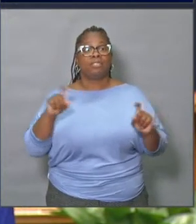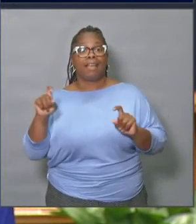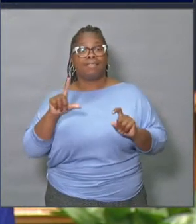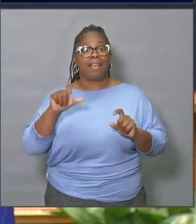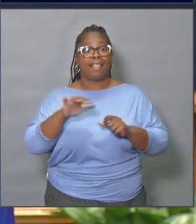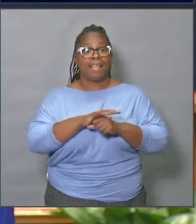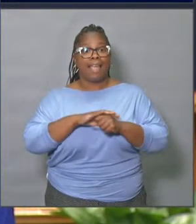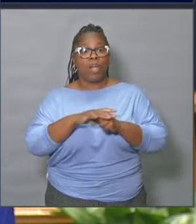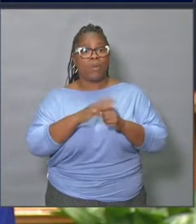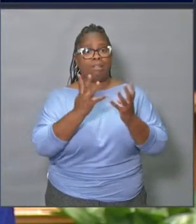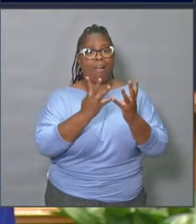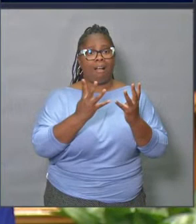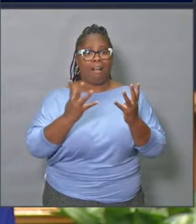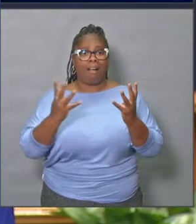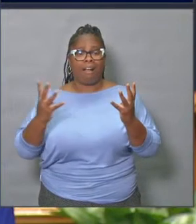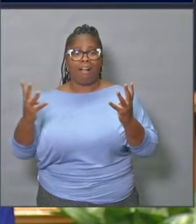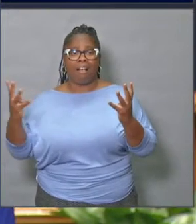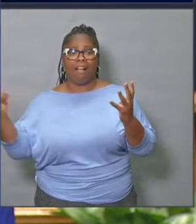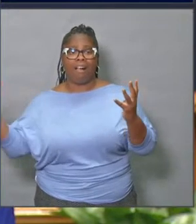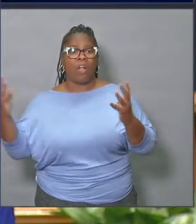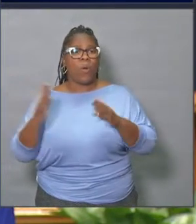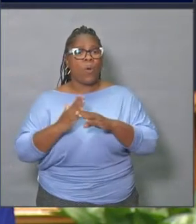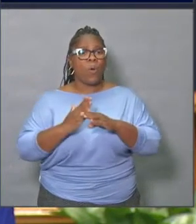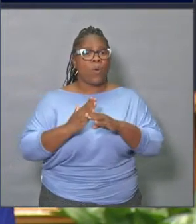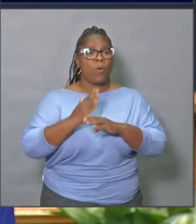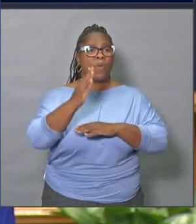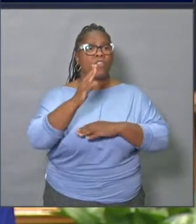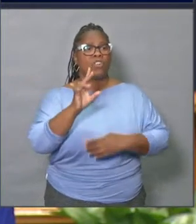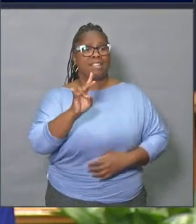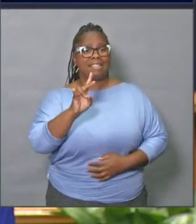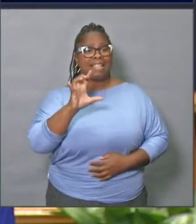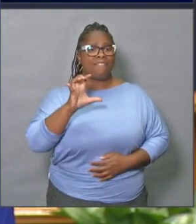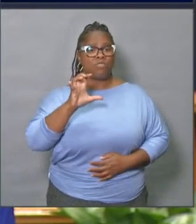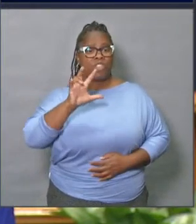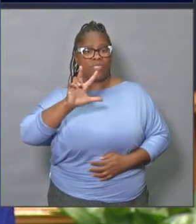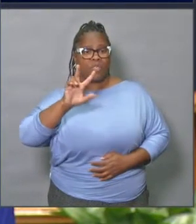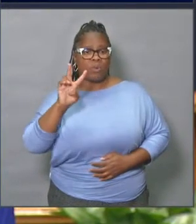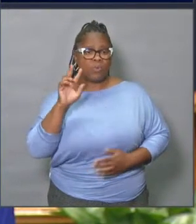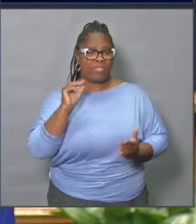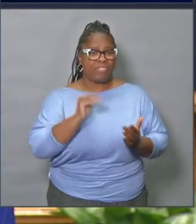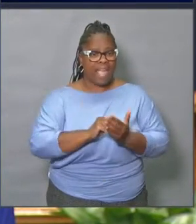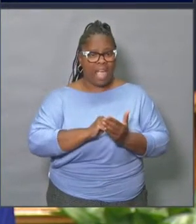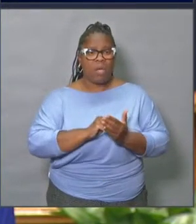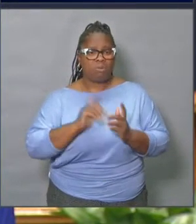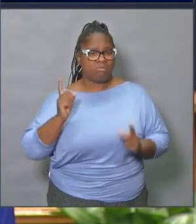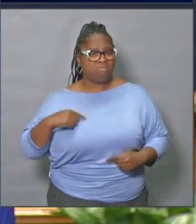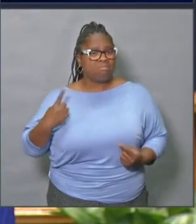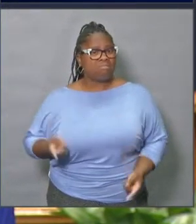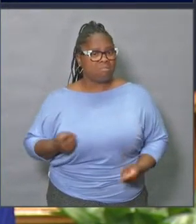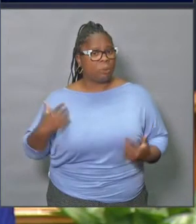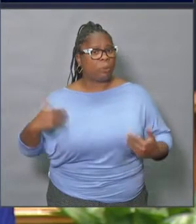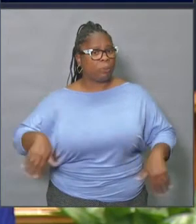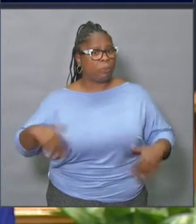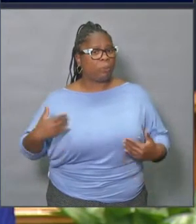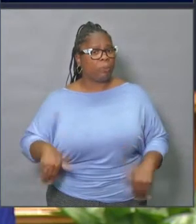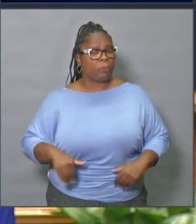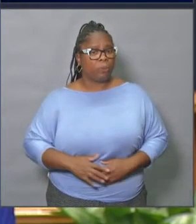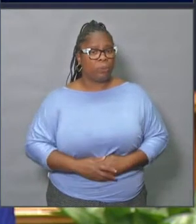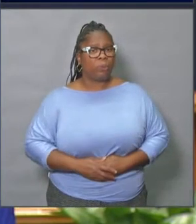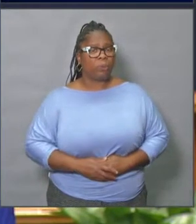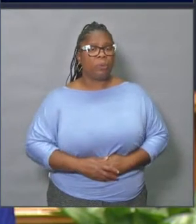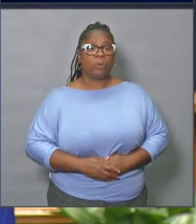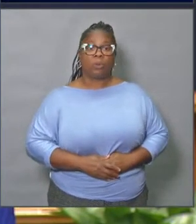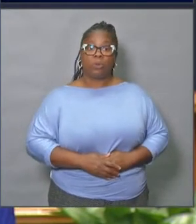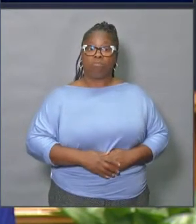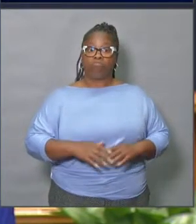results for individuals that have been reported to the LA County Department of Public Health, and 8% of the people